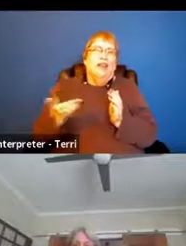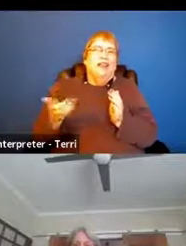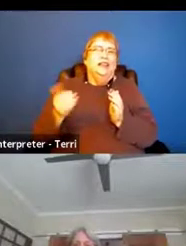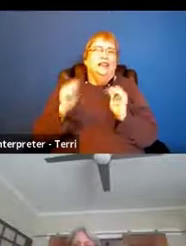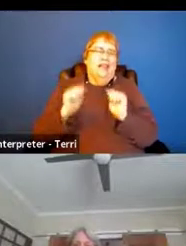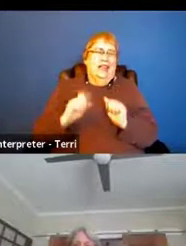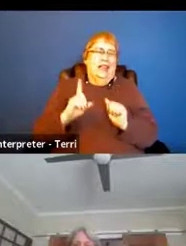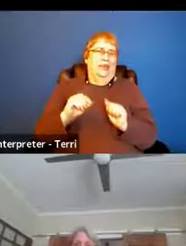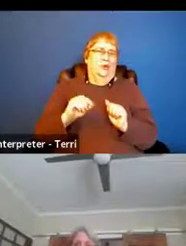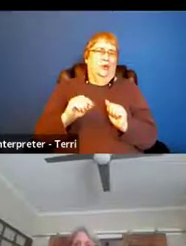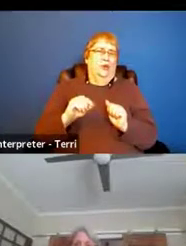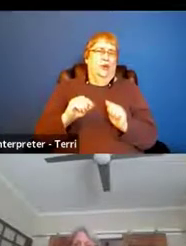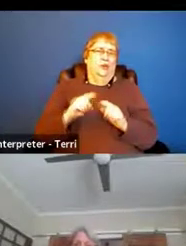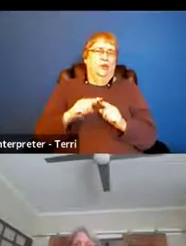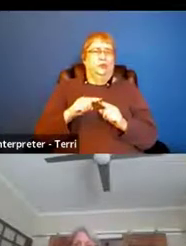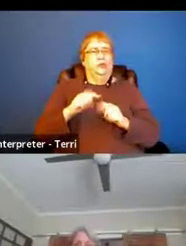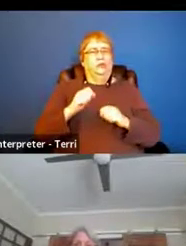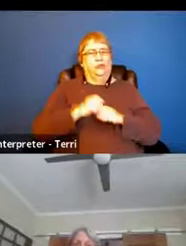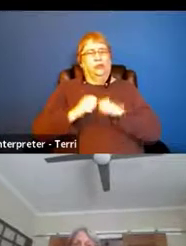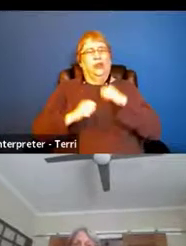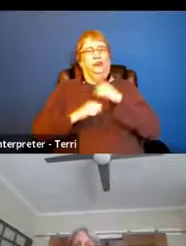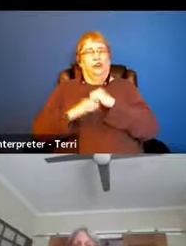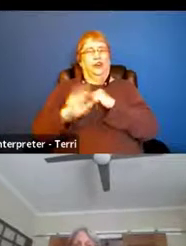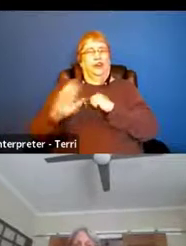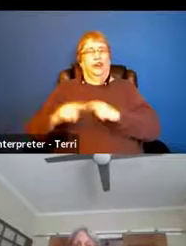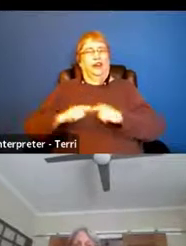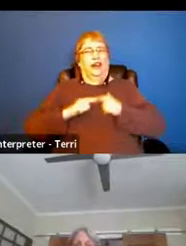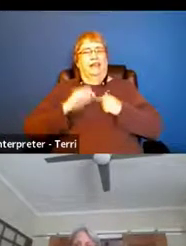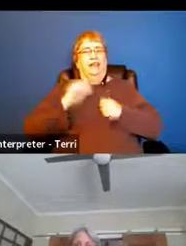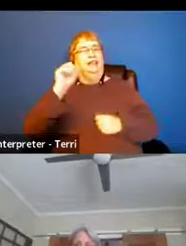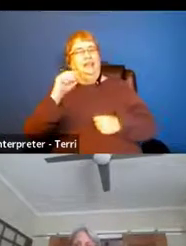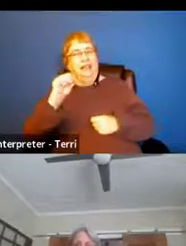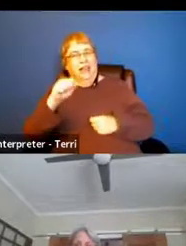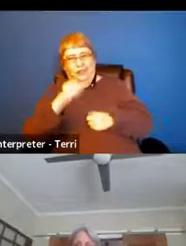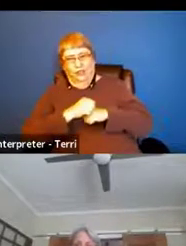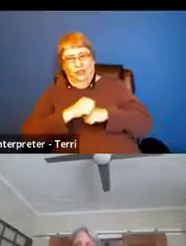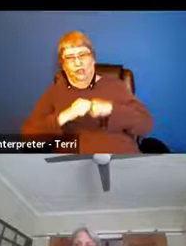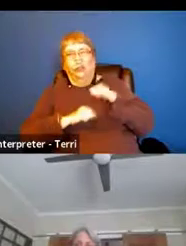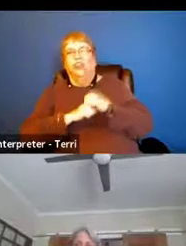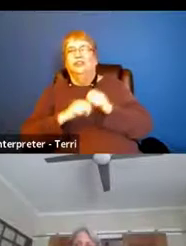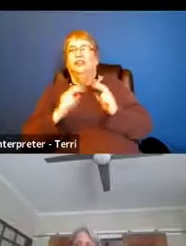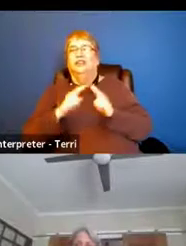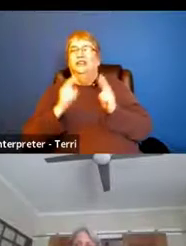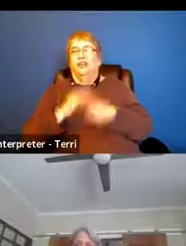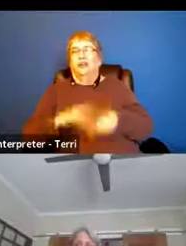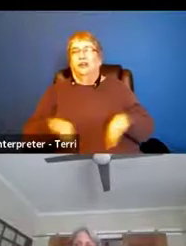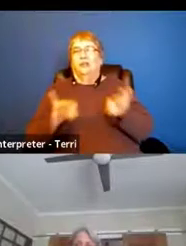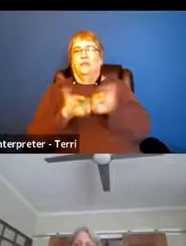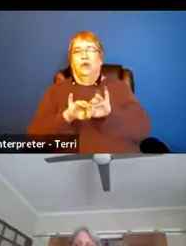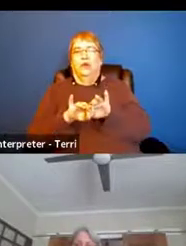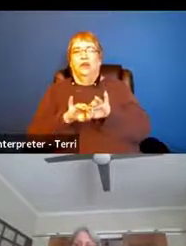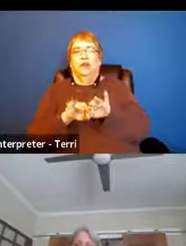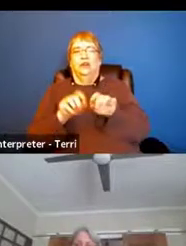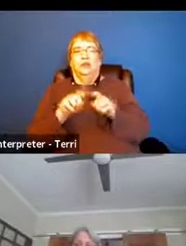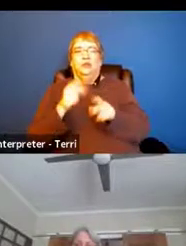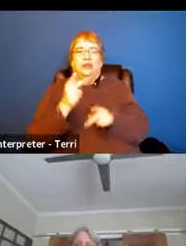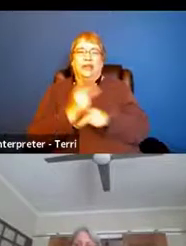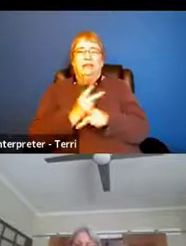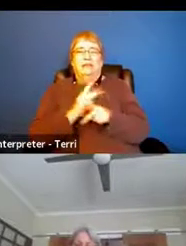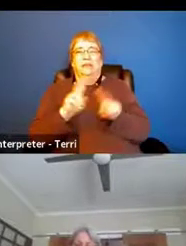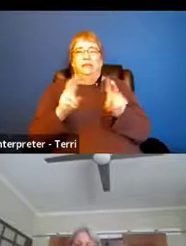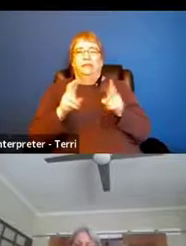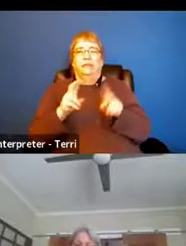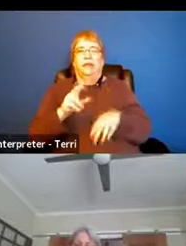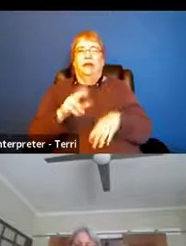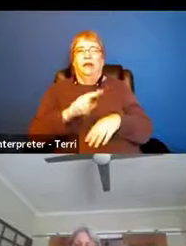help. Yes. Structure is very important to kind of maintain some semblance of normal. And as you mentioned,